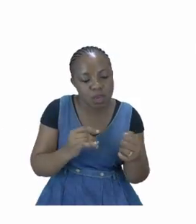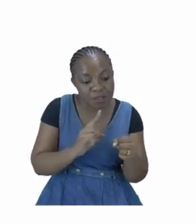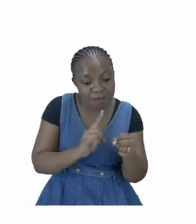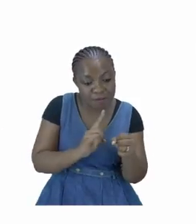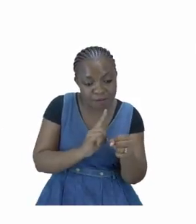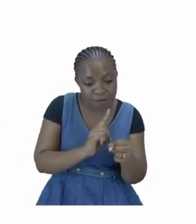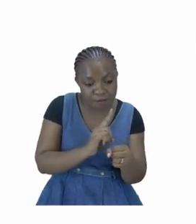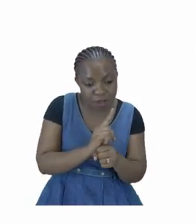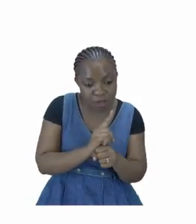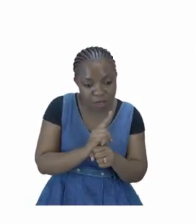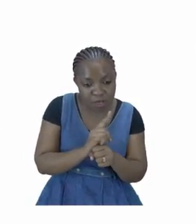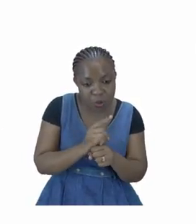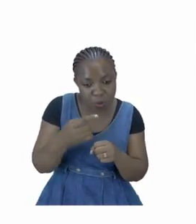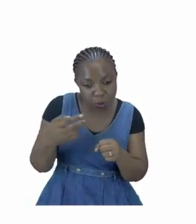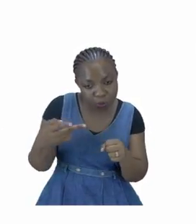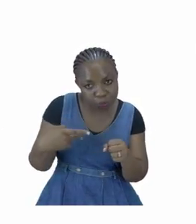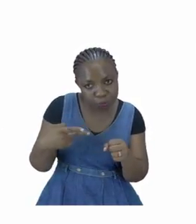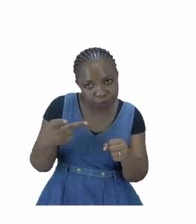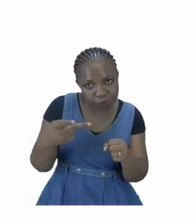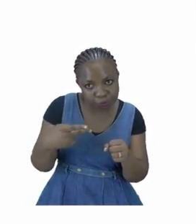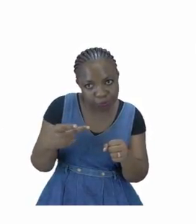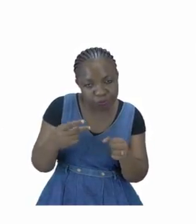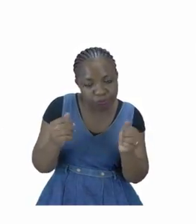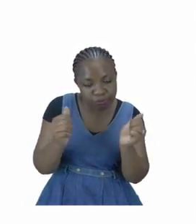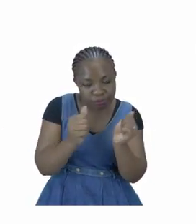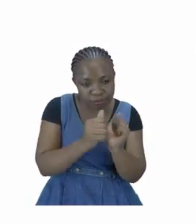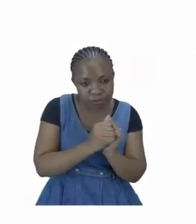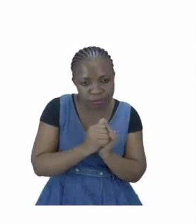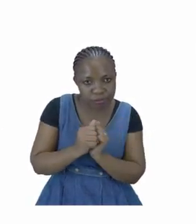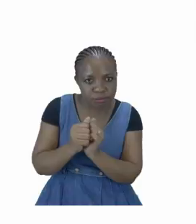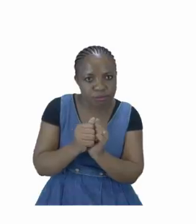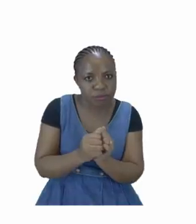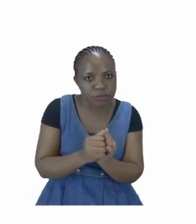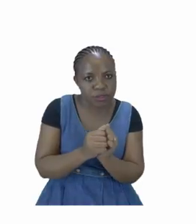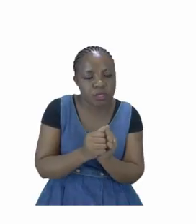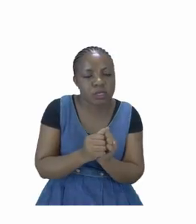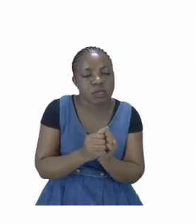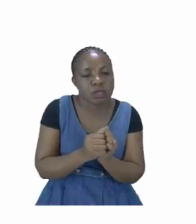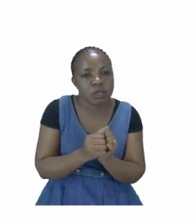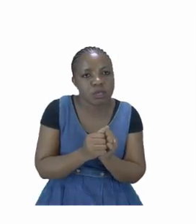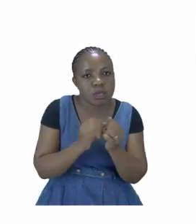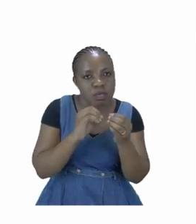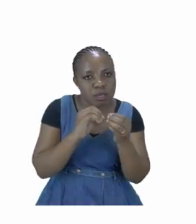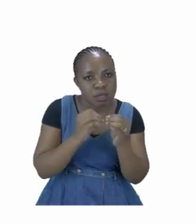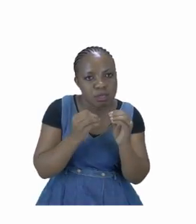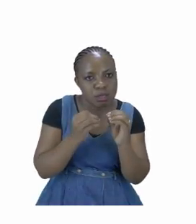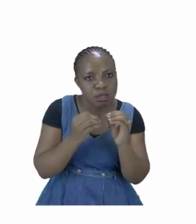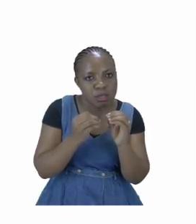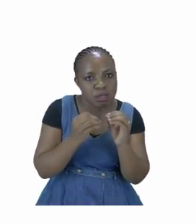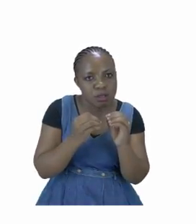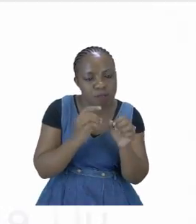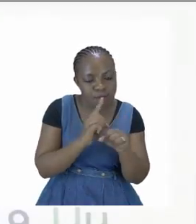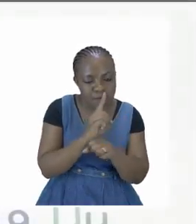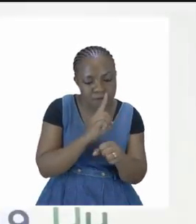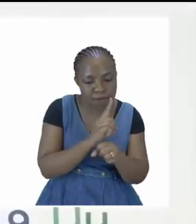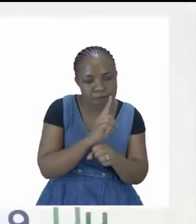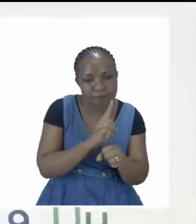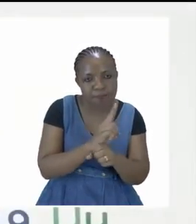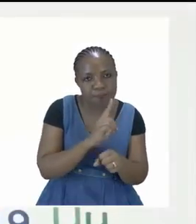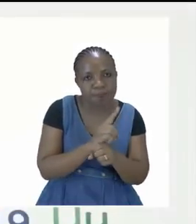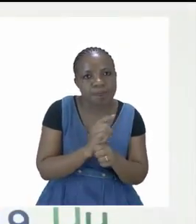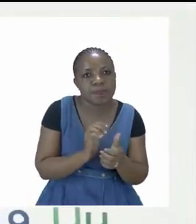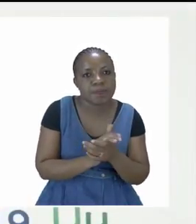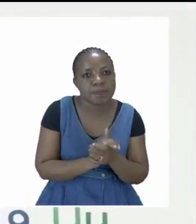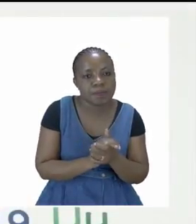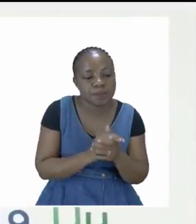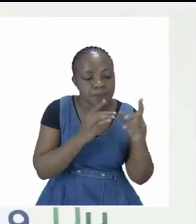together where it says we must add. So let's take a look at the board.